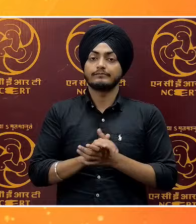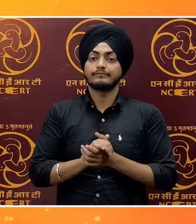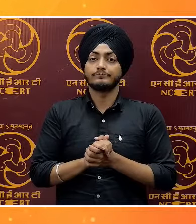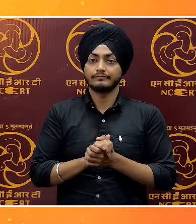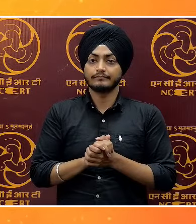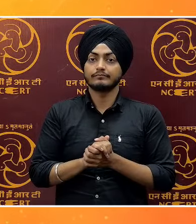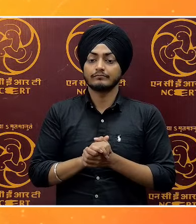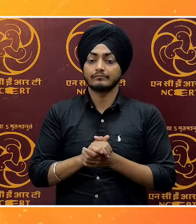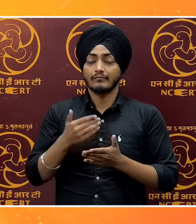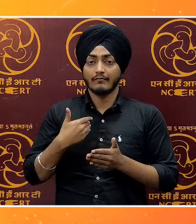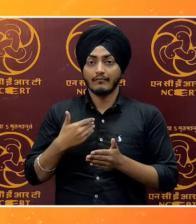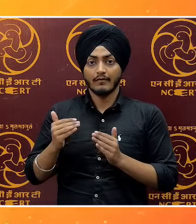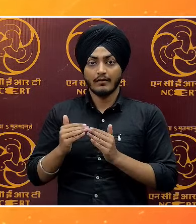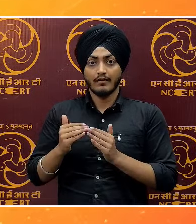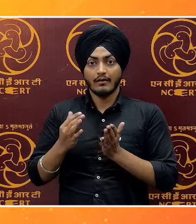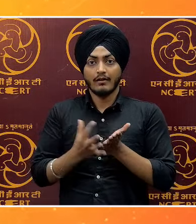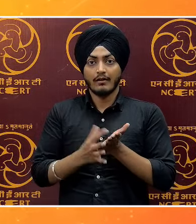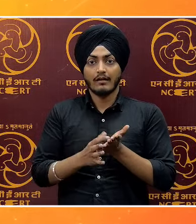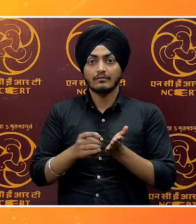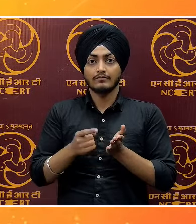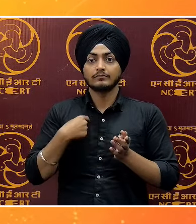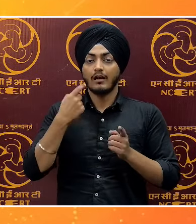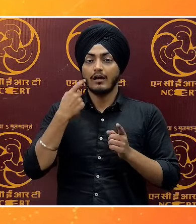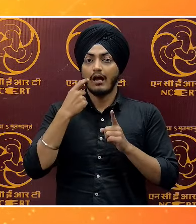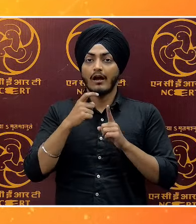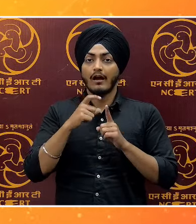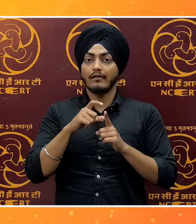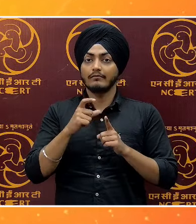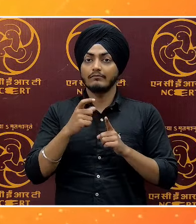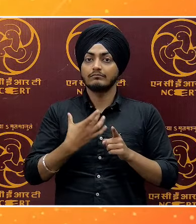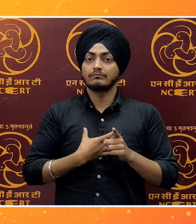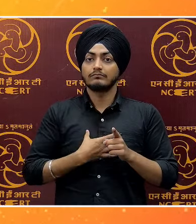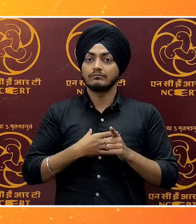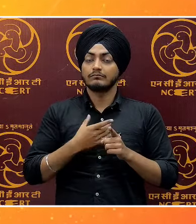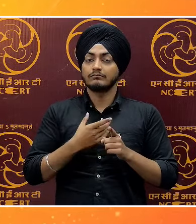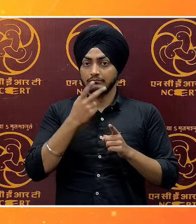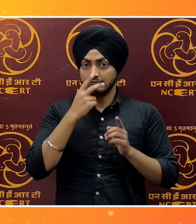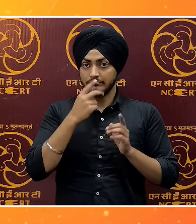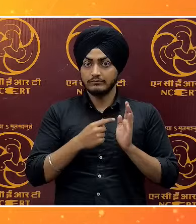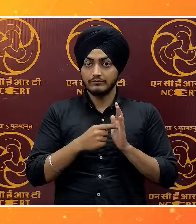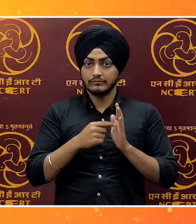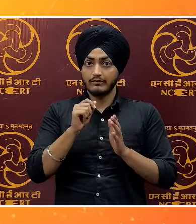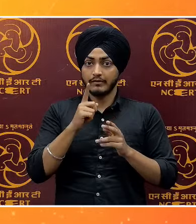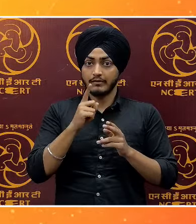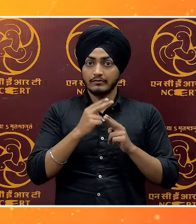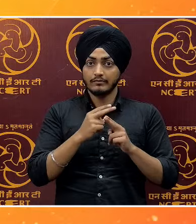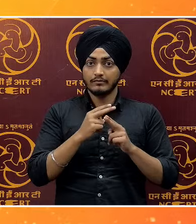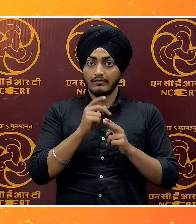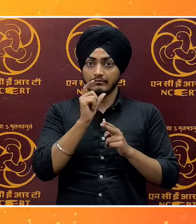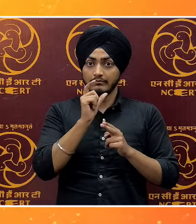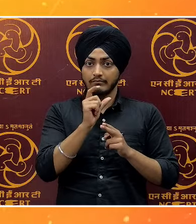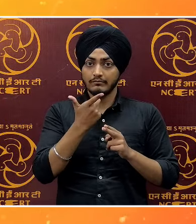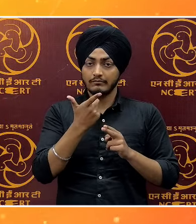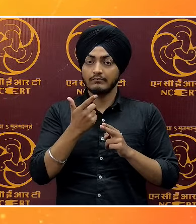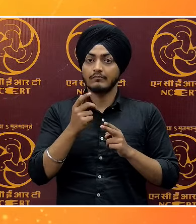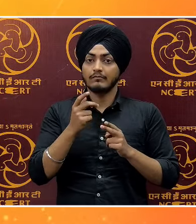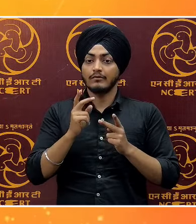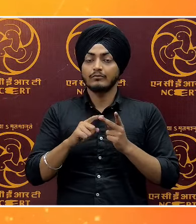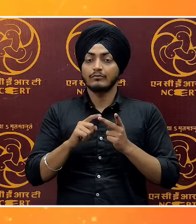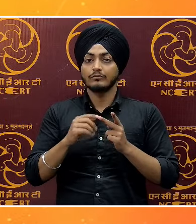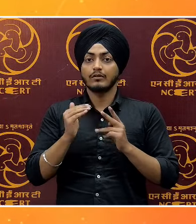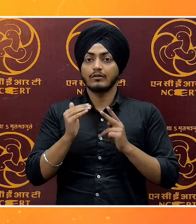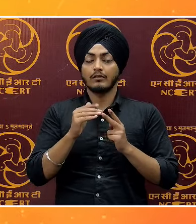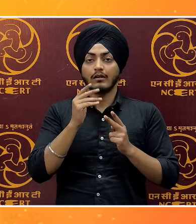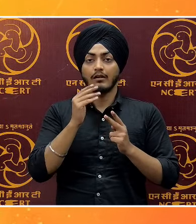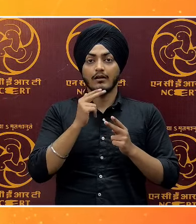this home address, it comes in ID card format also. So firstly, we'll write the name or house number of the house, the